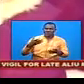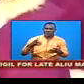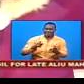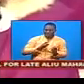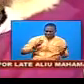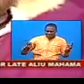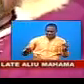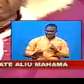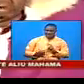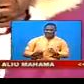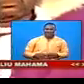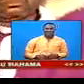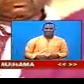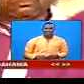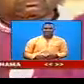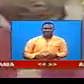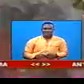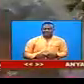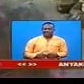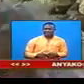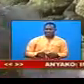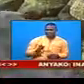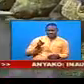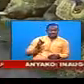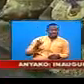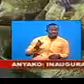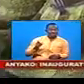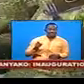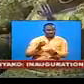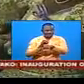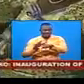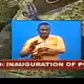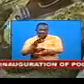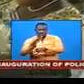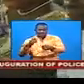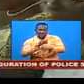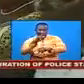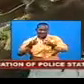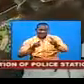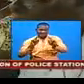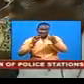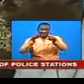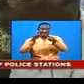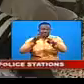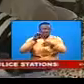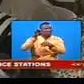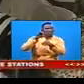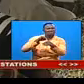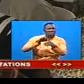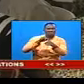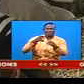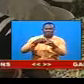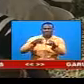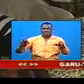to attract God's blessings and favor. Right Reverend Dr. Mensah Totu advised Ghanaians to go to the polls